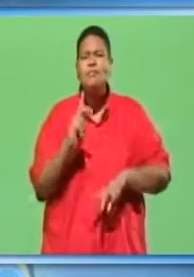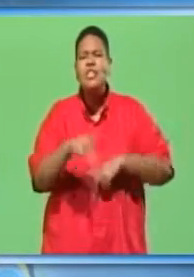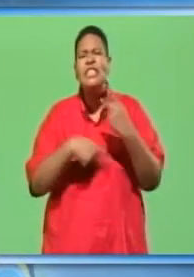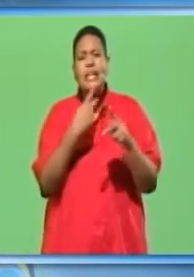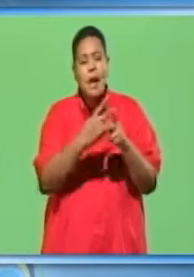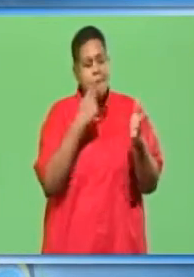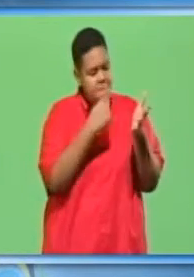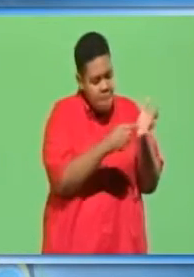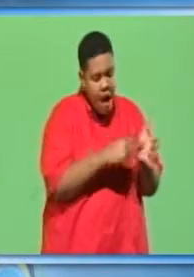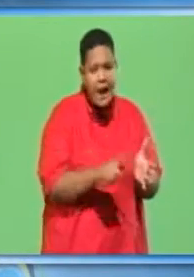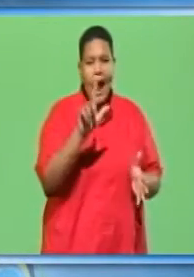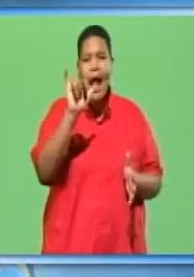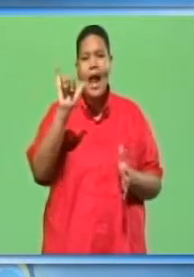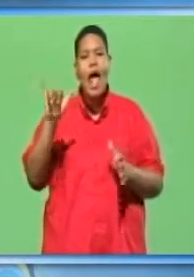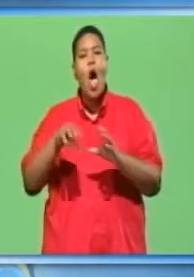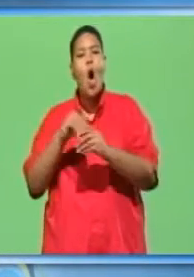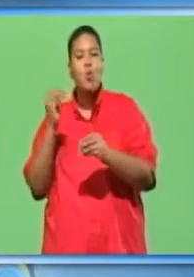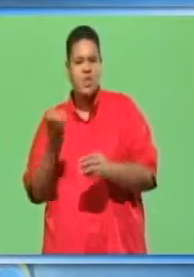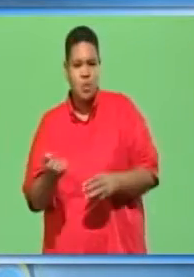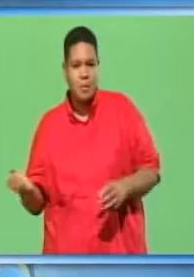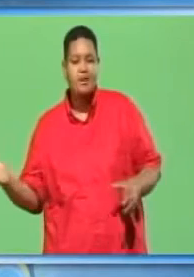marking and layout tools.